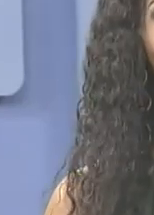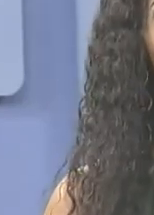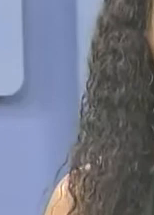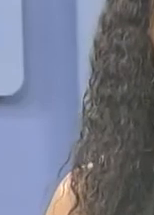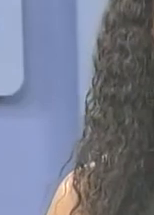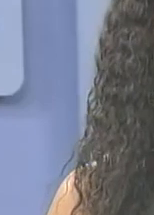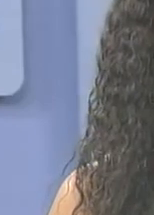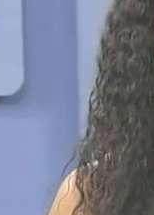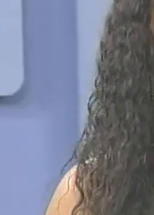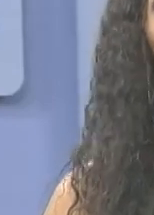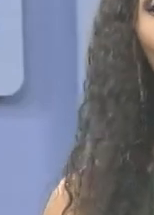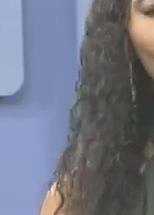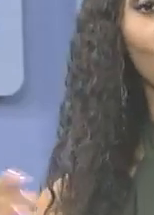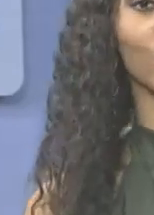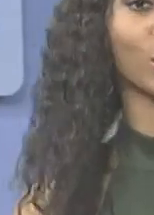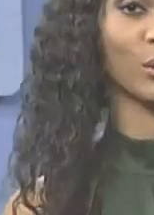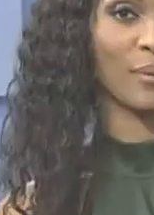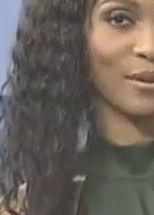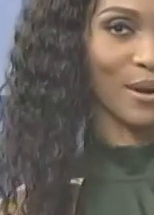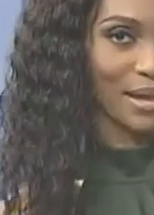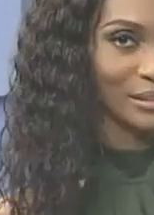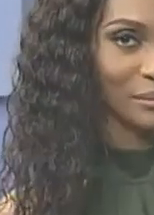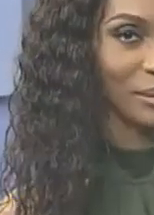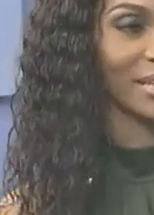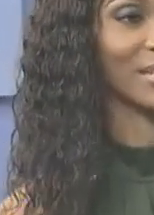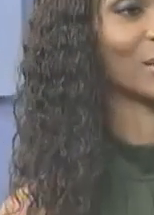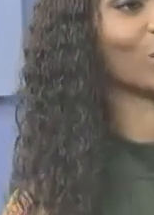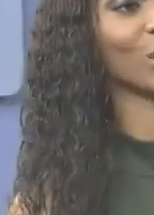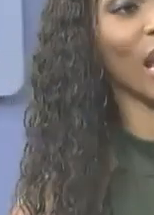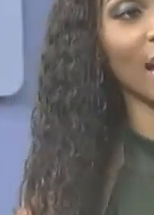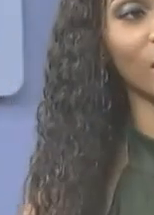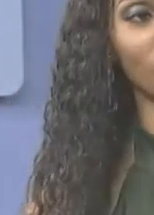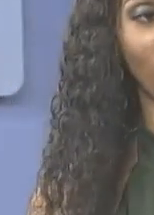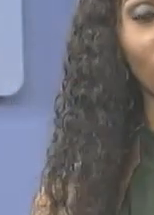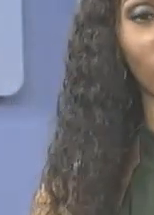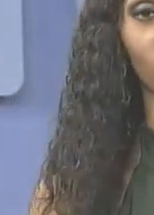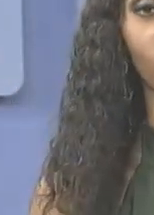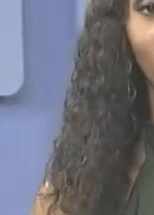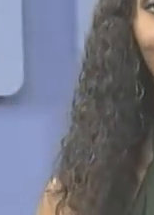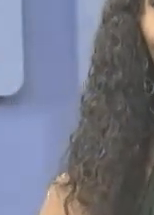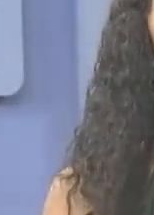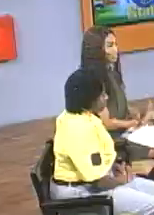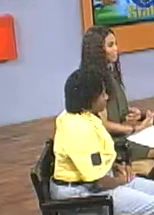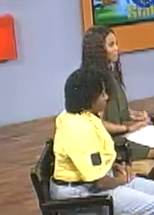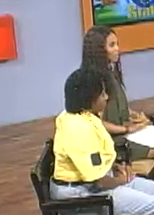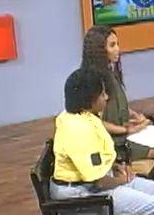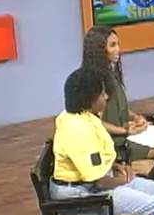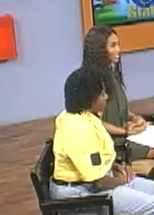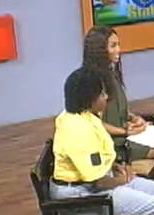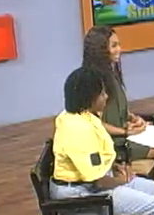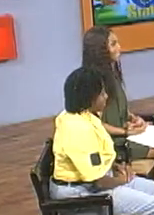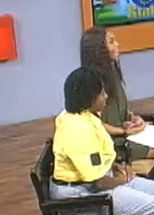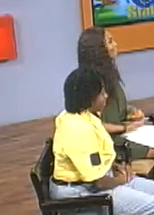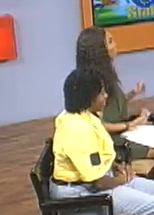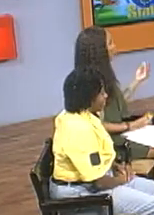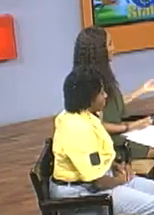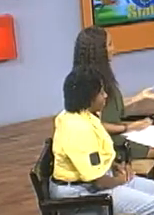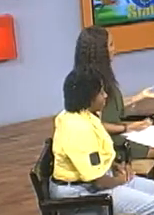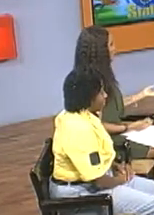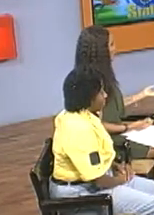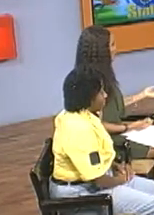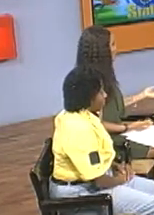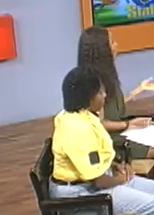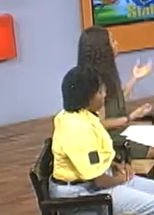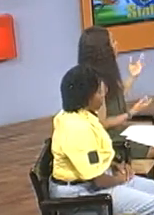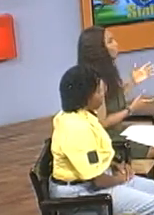Dorothy joins us now. So, she's to my right because she has to be in front of Brittany for her to be able to translate. And of course